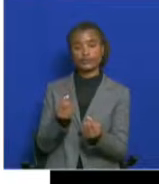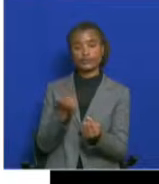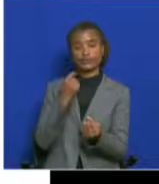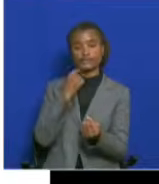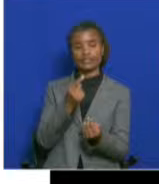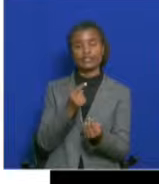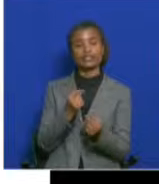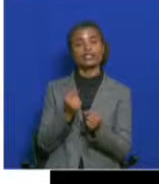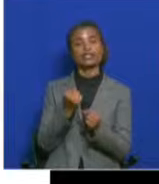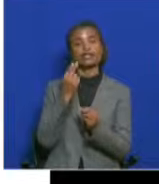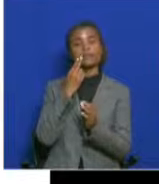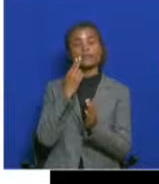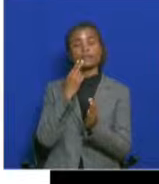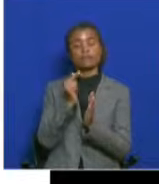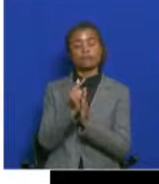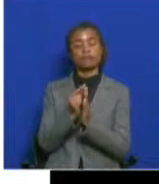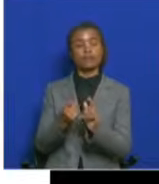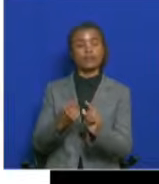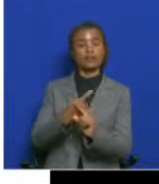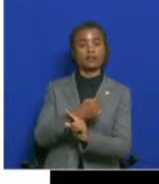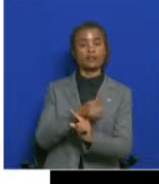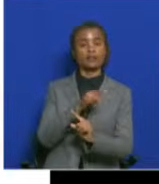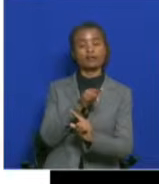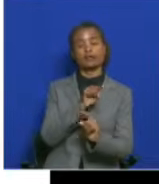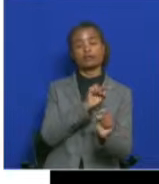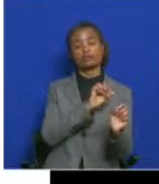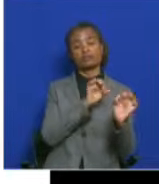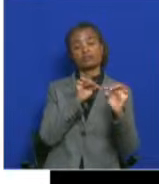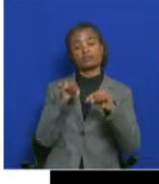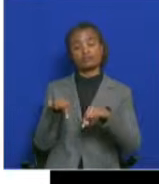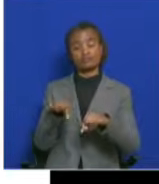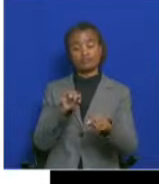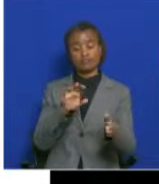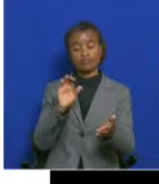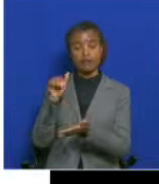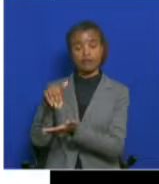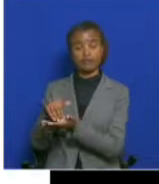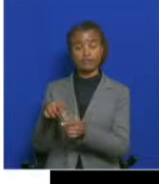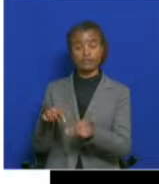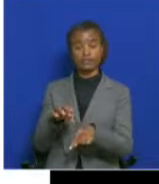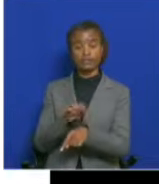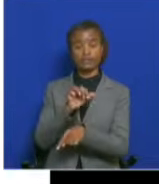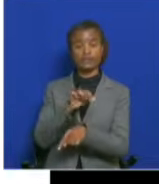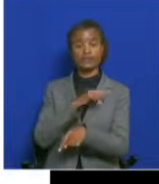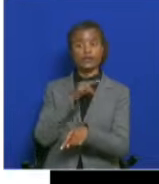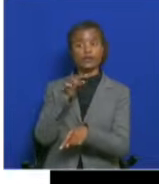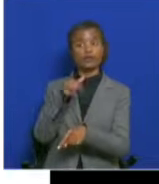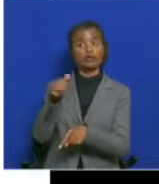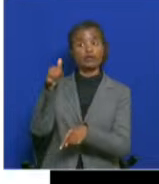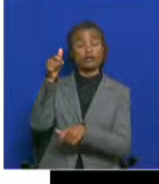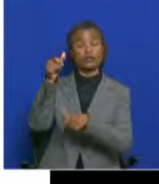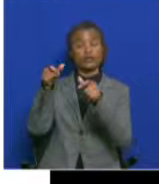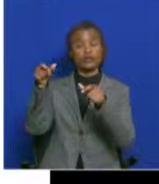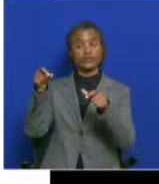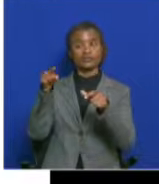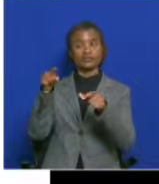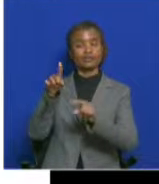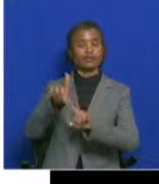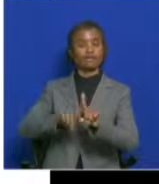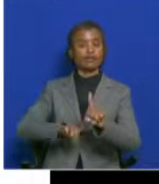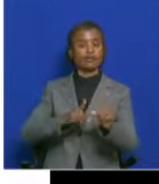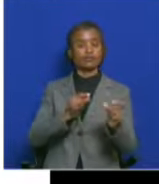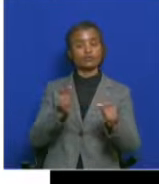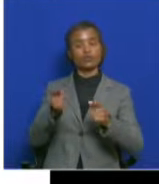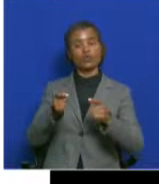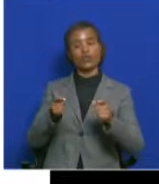as a result of authorities' failure to act on damning evidence of the world's biggest black market. And then it quotes, there's